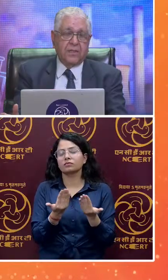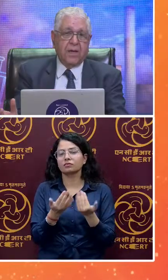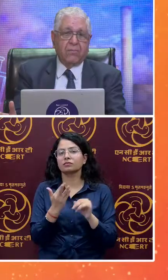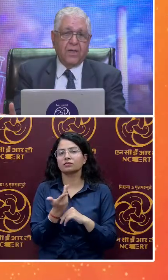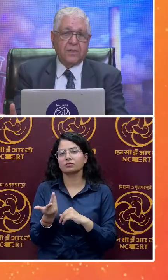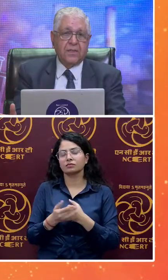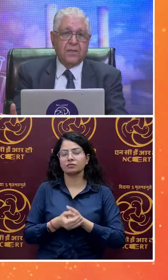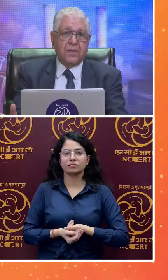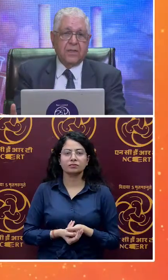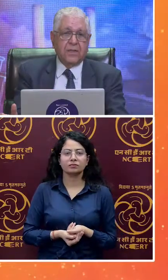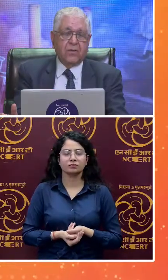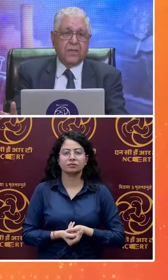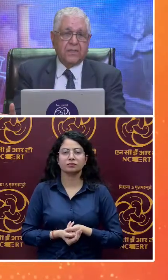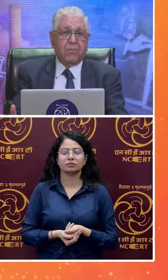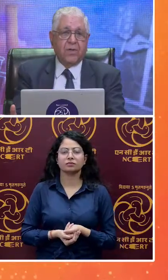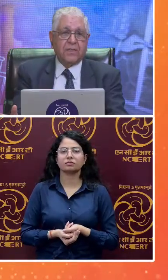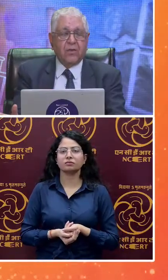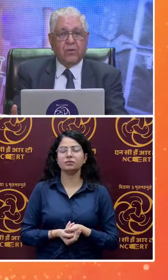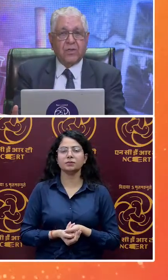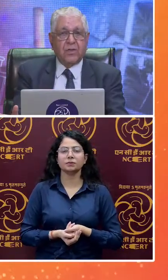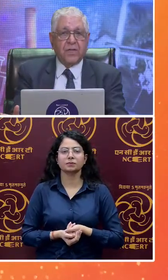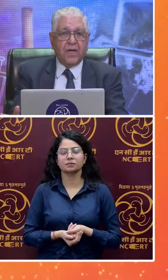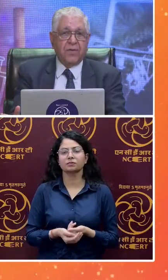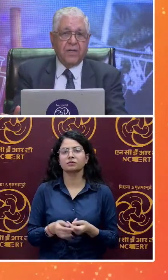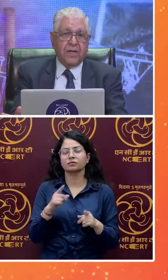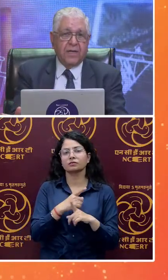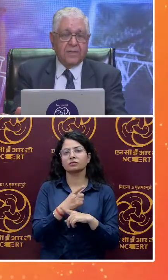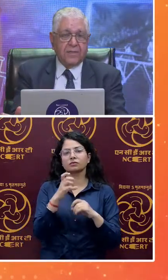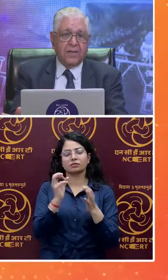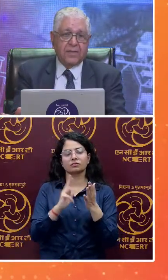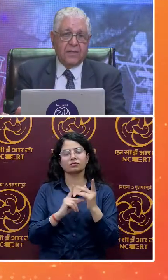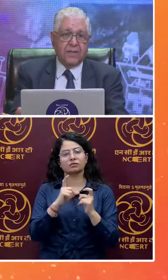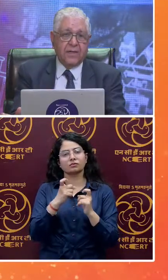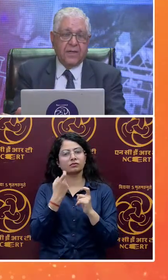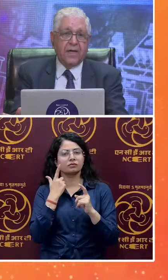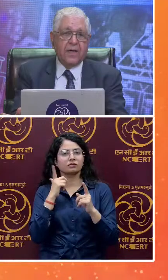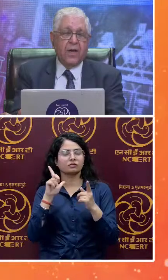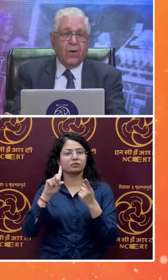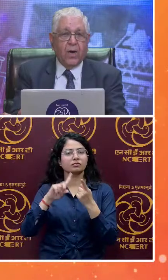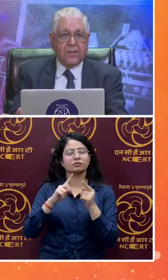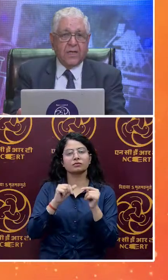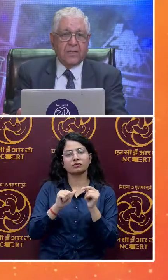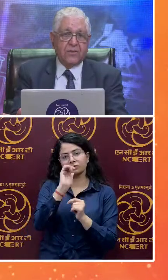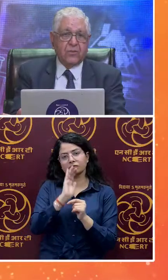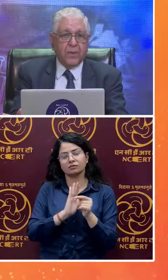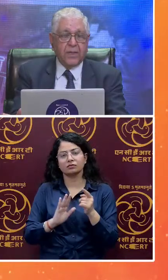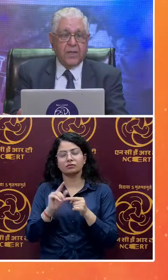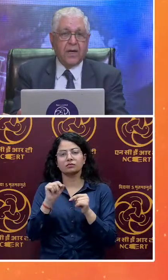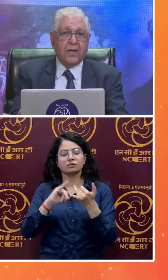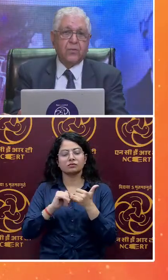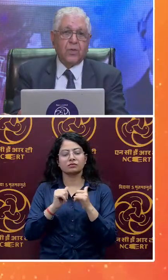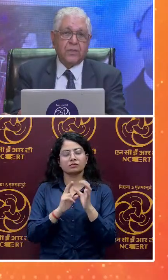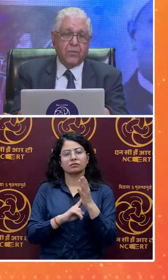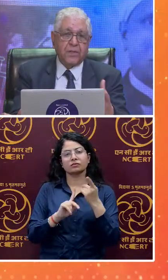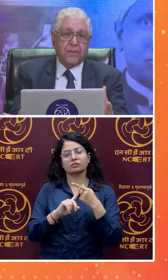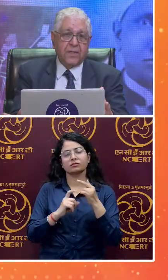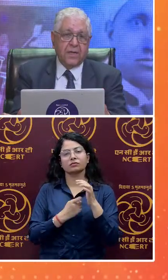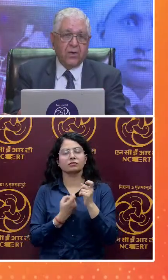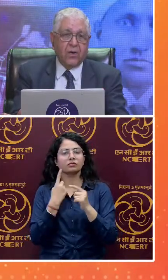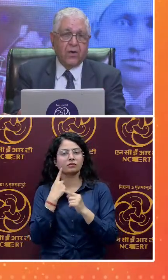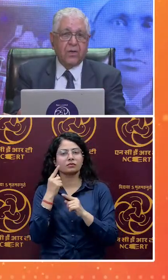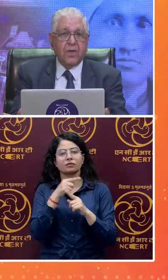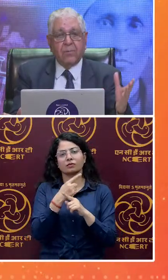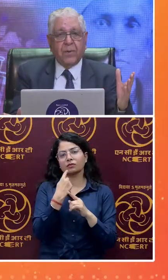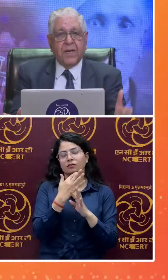government got established a Council of Scientific and Industrial Research in India via Shantri Swarup Bhatnagar, who was a professor